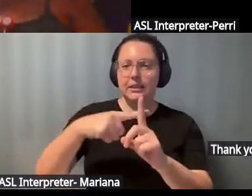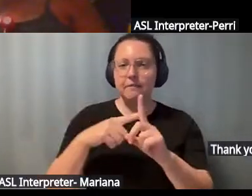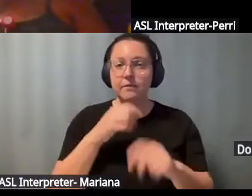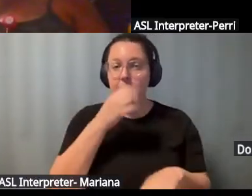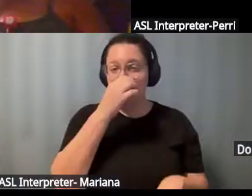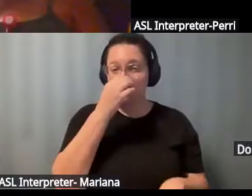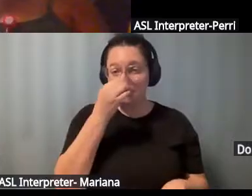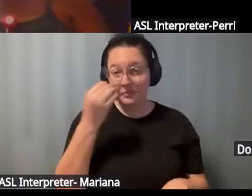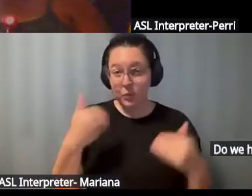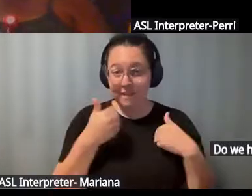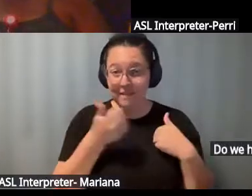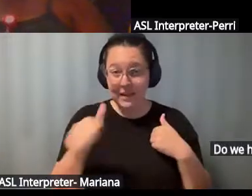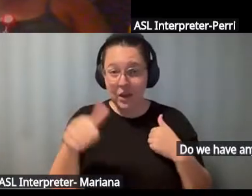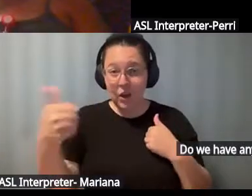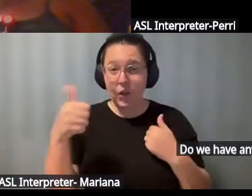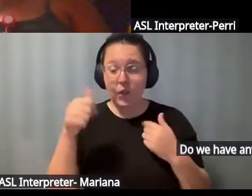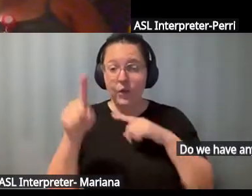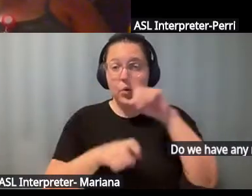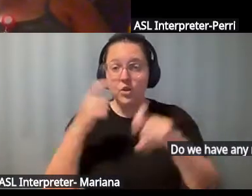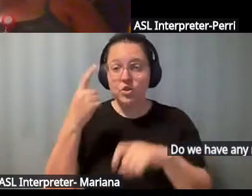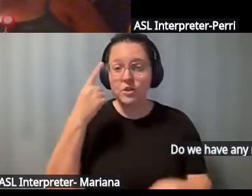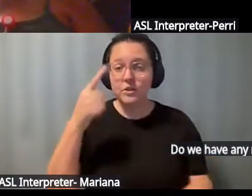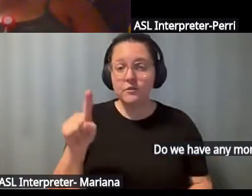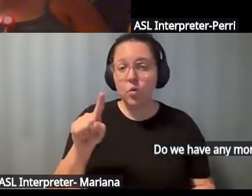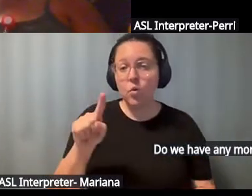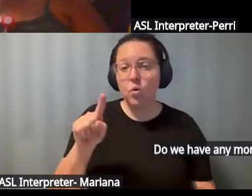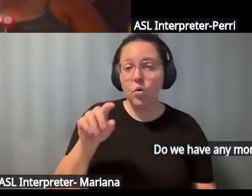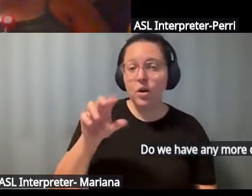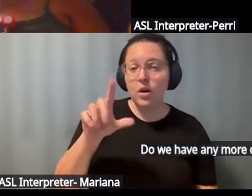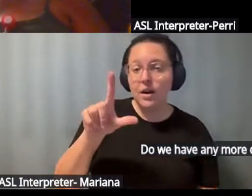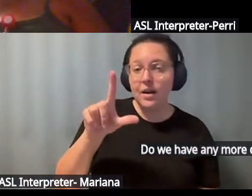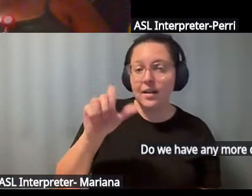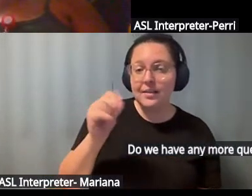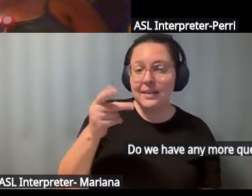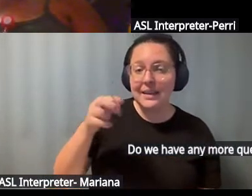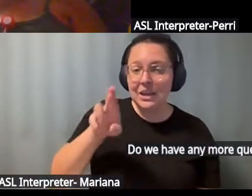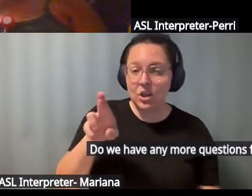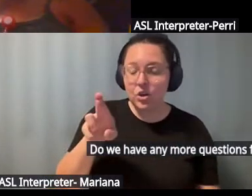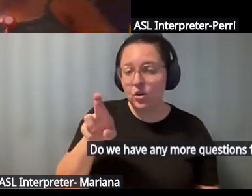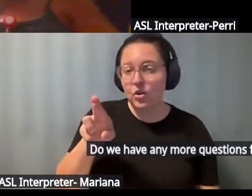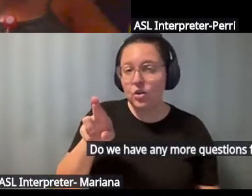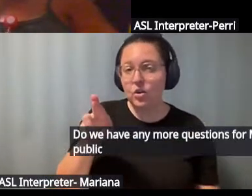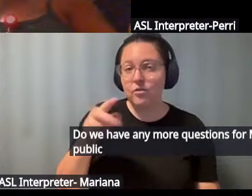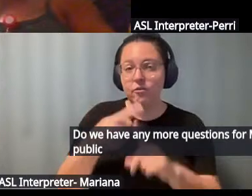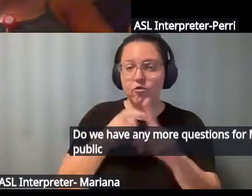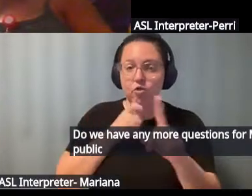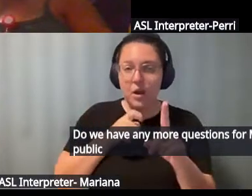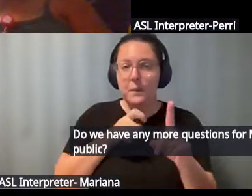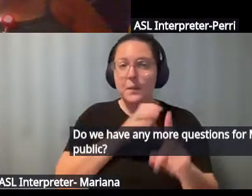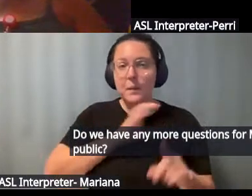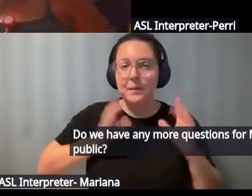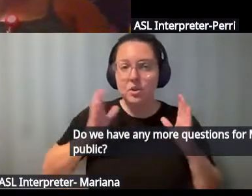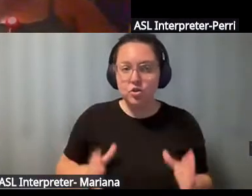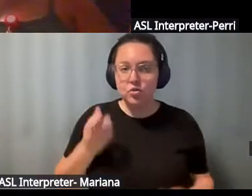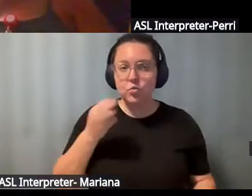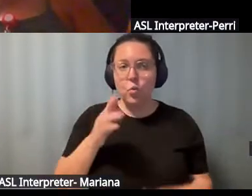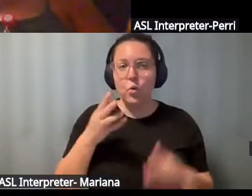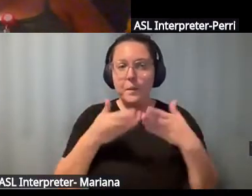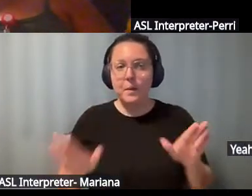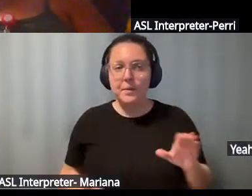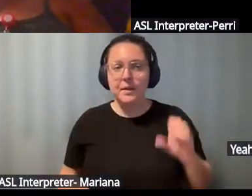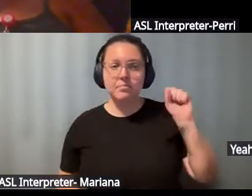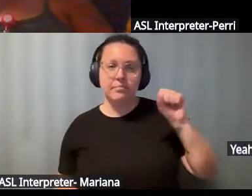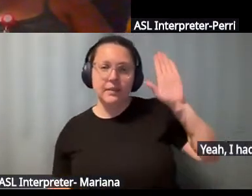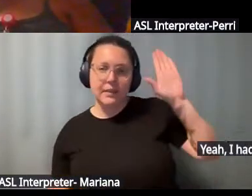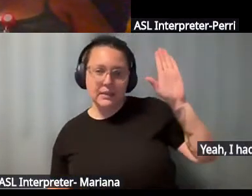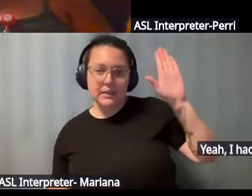more questions for Mr. Lanier from the commissioners or the public? Yeah, I had my hand raised. Just a quick